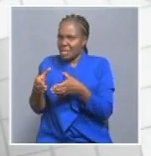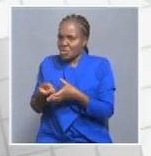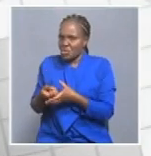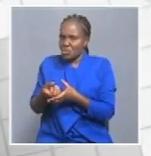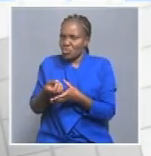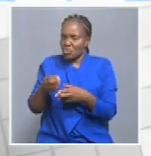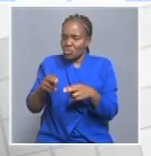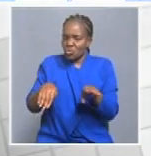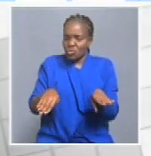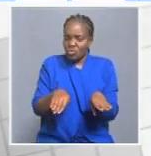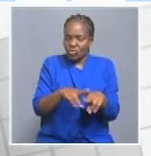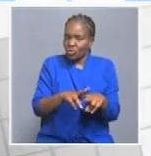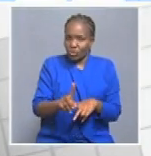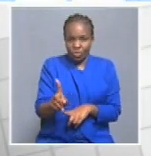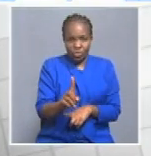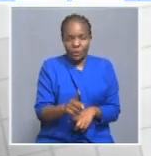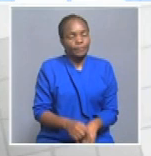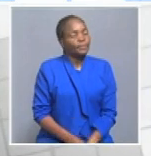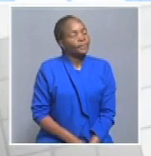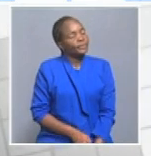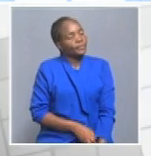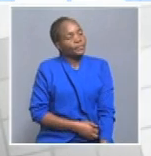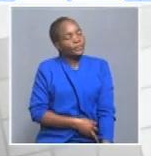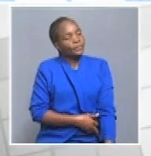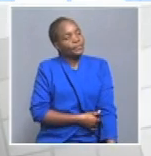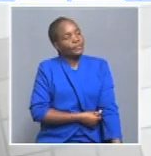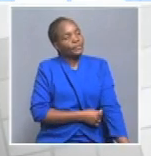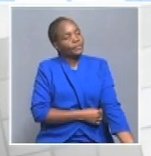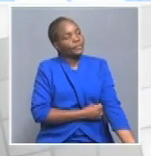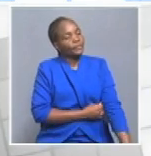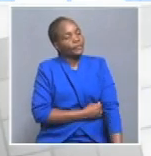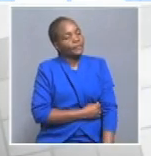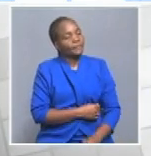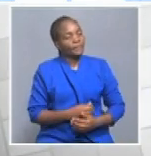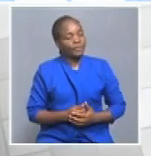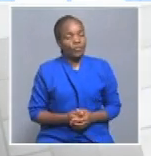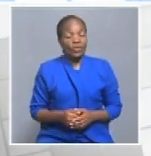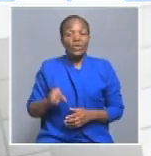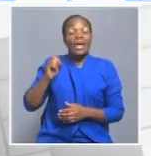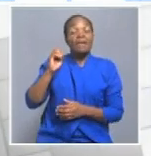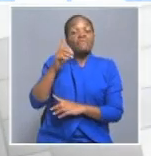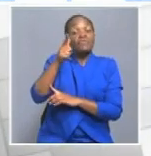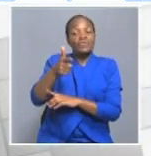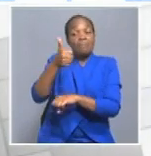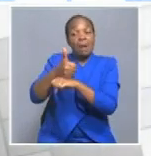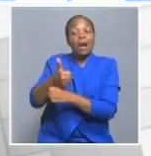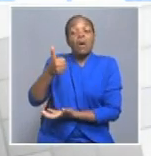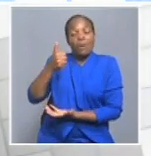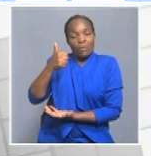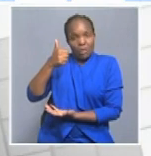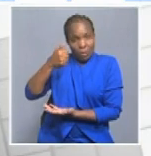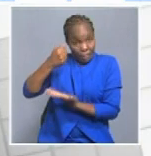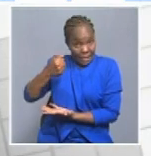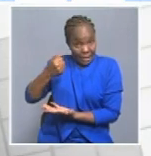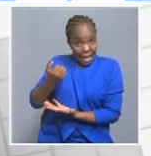Now, lastly, once funds are made available, what do the timelines look like for the ministry to go back and